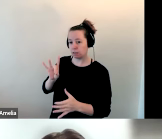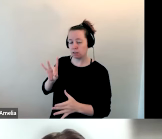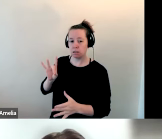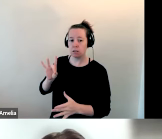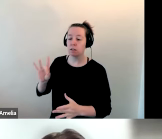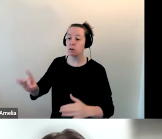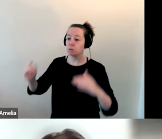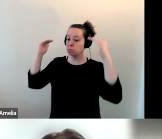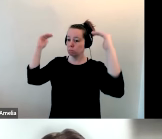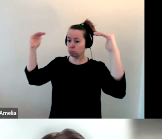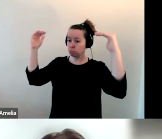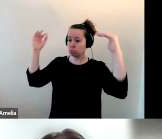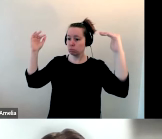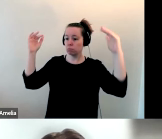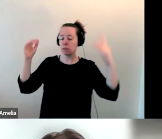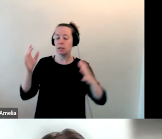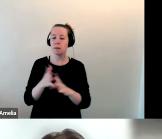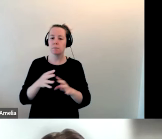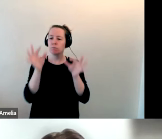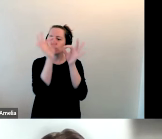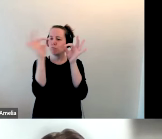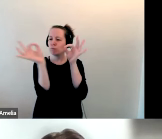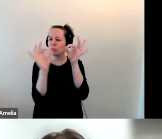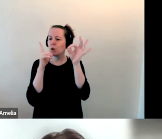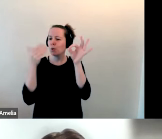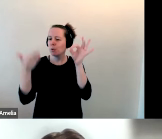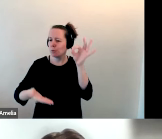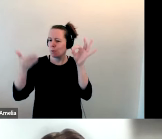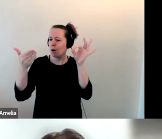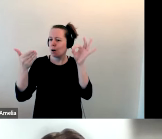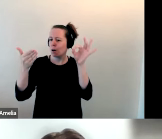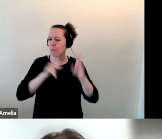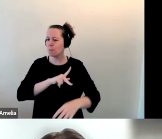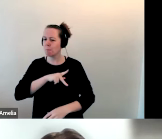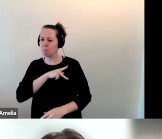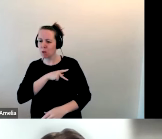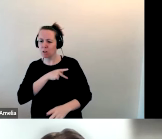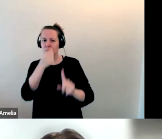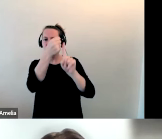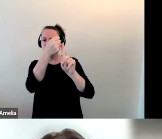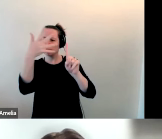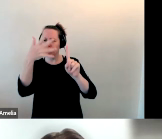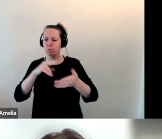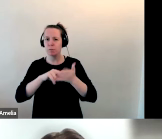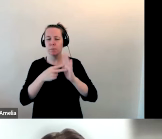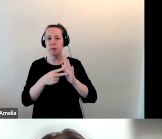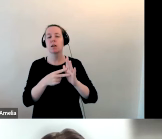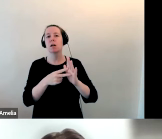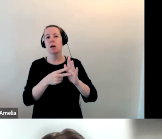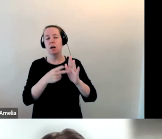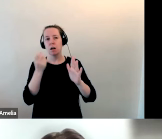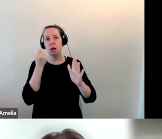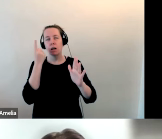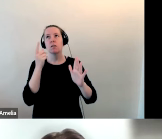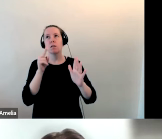at the top, it gives you a little description about who you are. Again, perfect for sort of talking about yourself or being able to